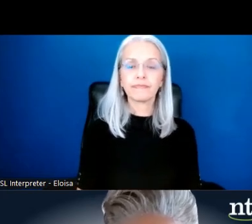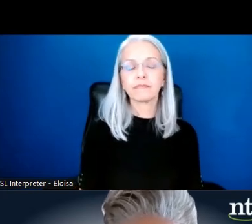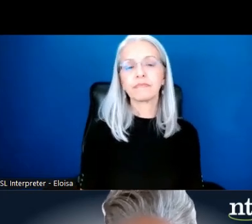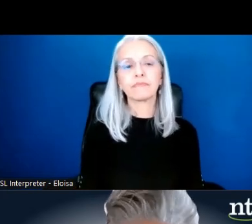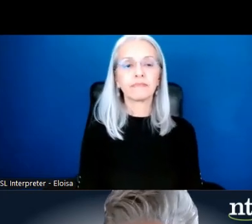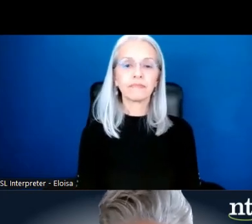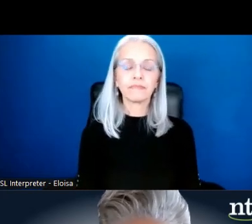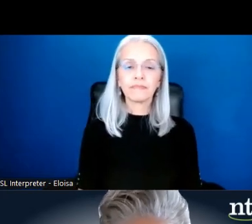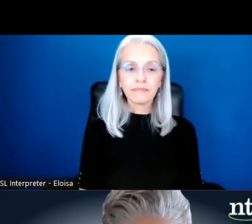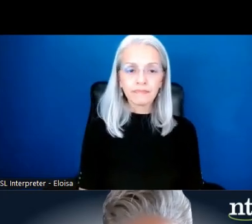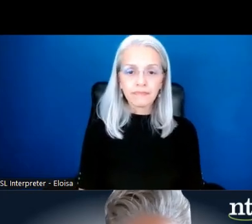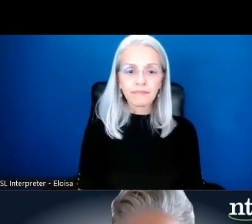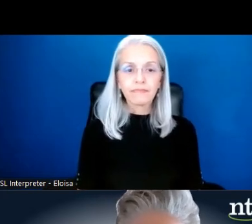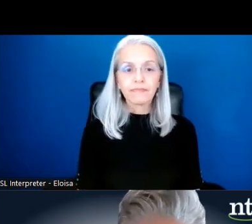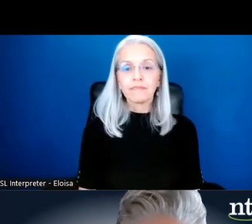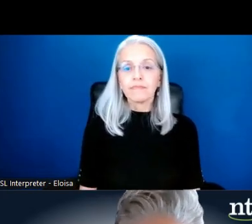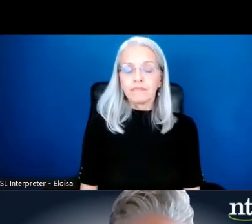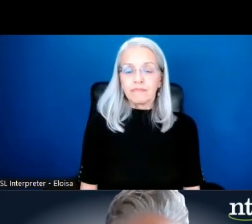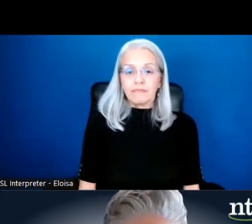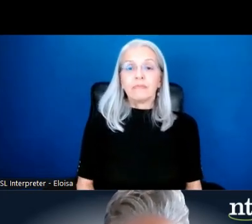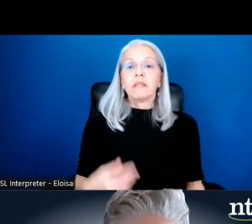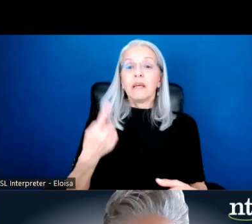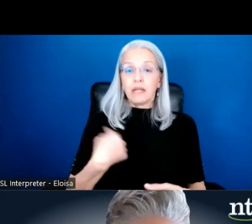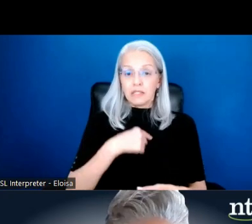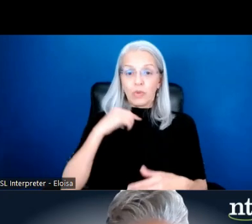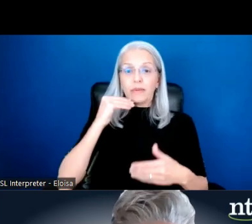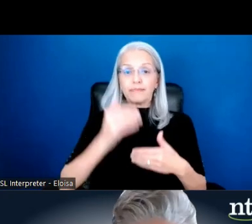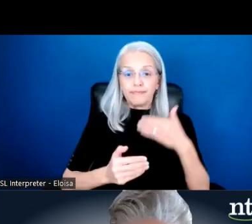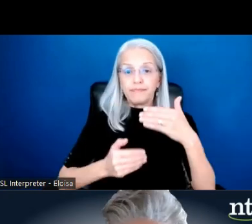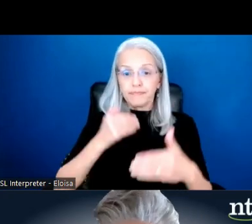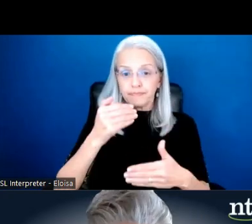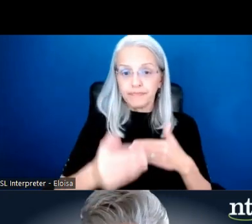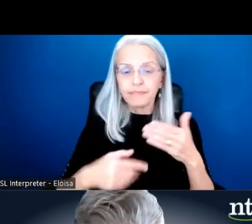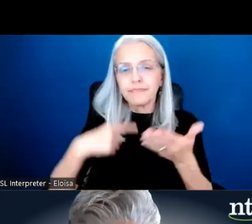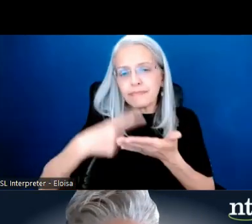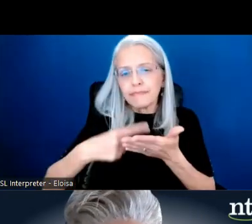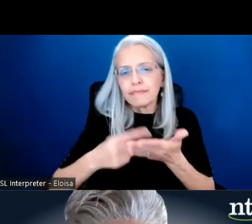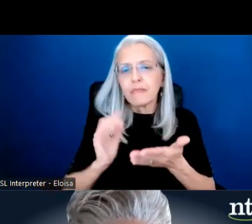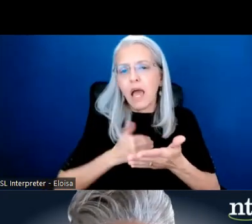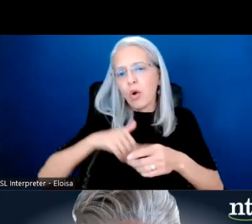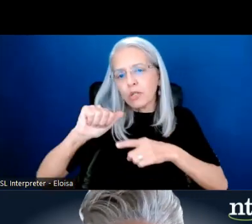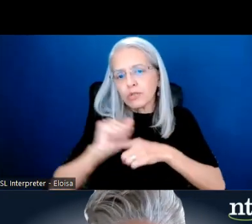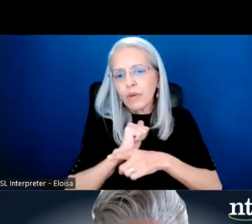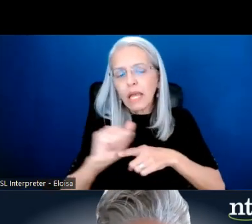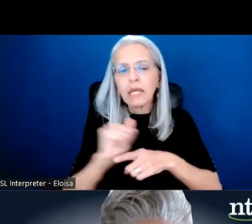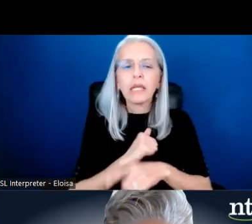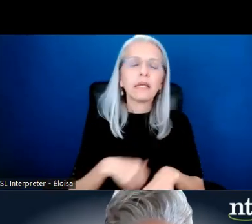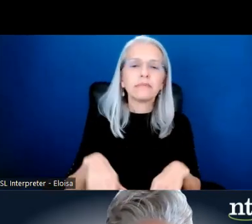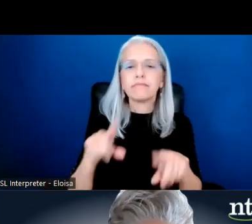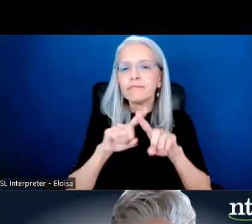So as we move forward, as we talk about our training, as we talk about the